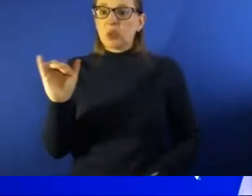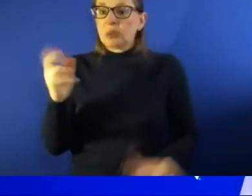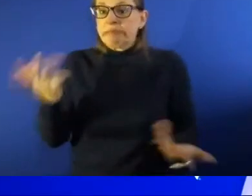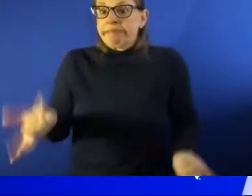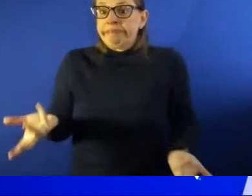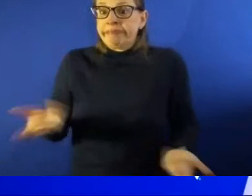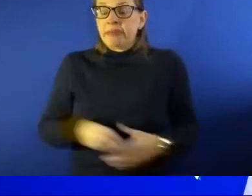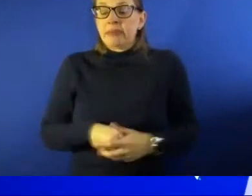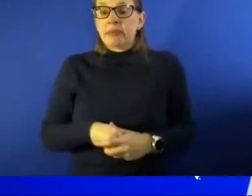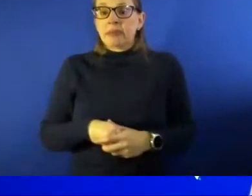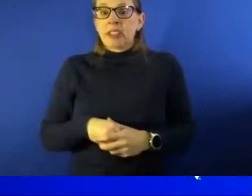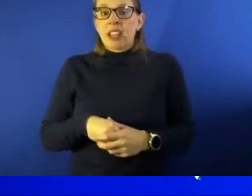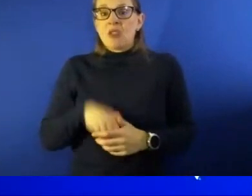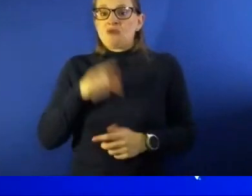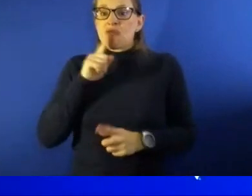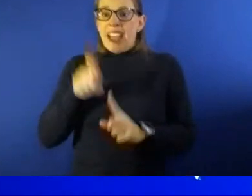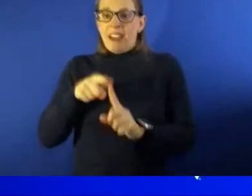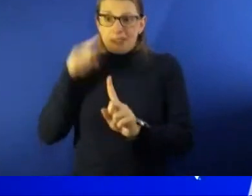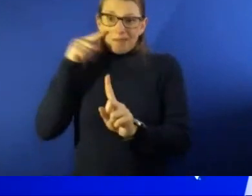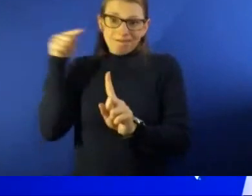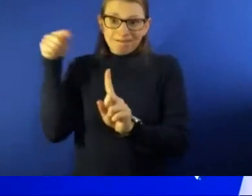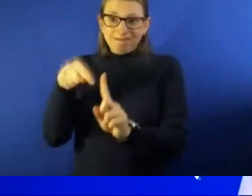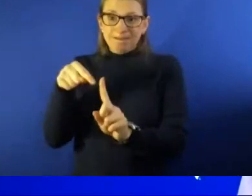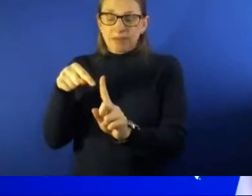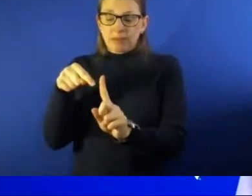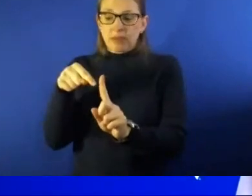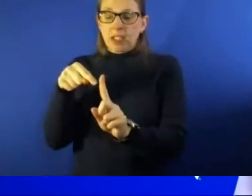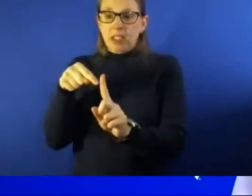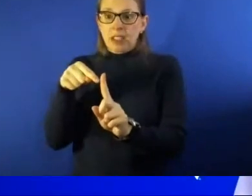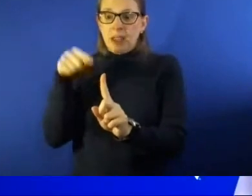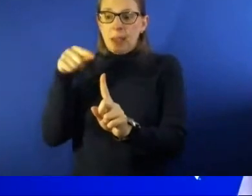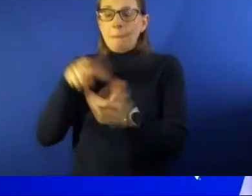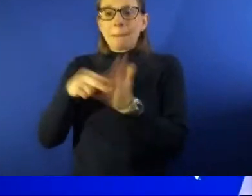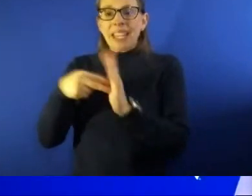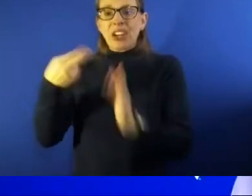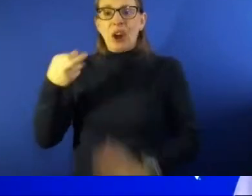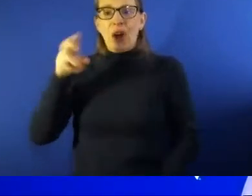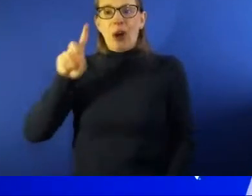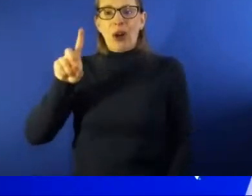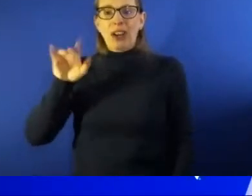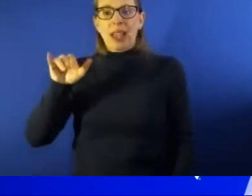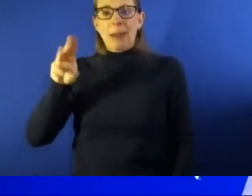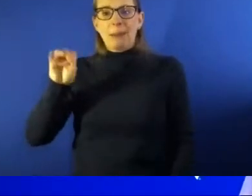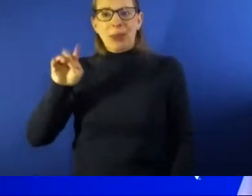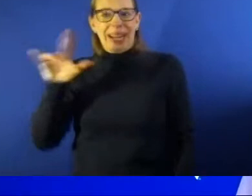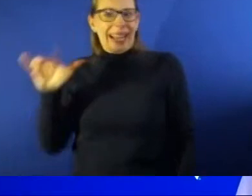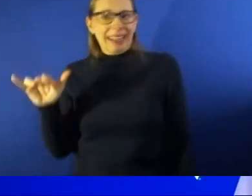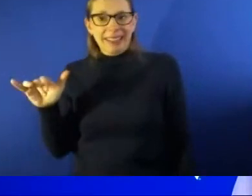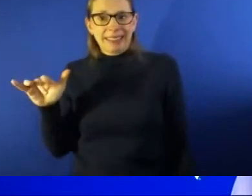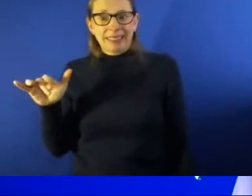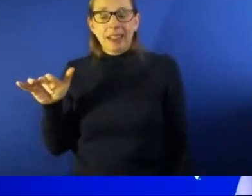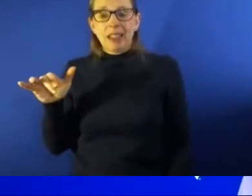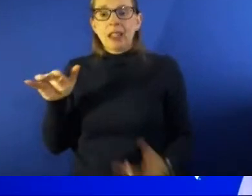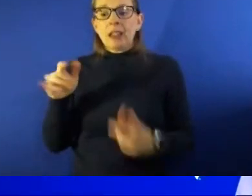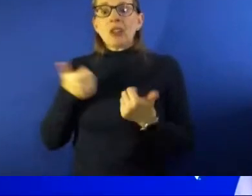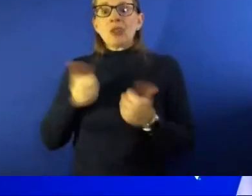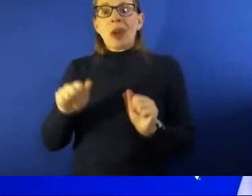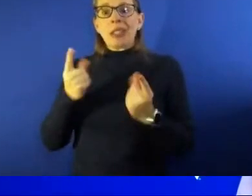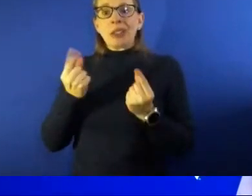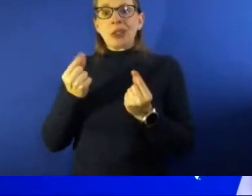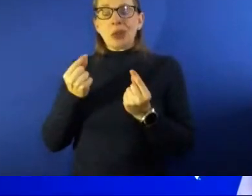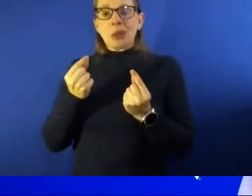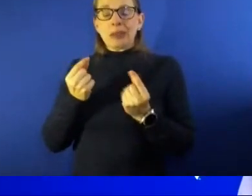to really define what are we looking at when we're talking about herd immunity. And for the most part, what we are really trying to do, and why we are